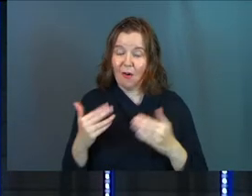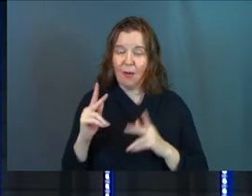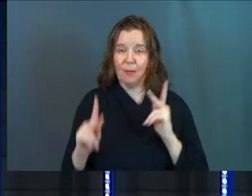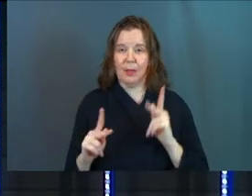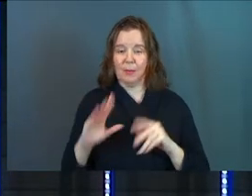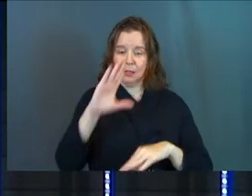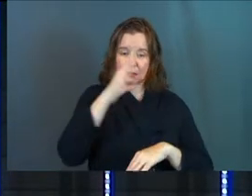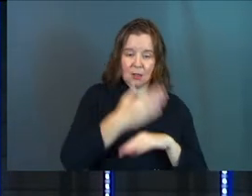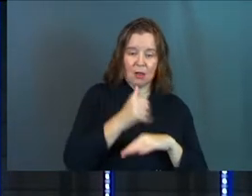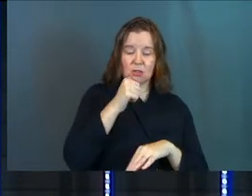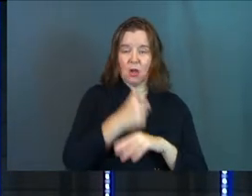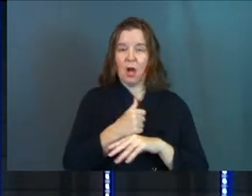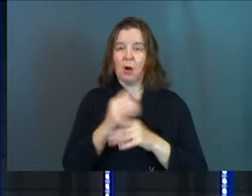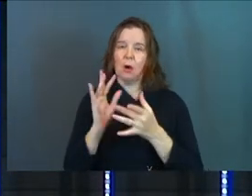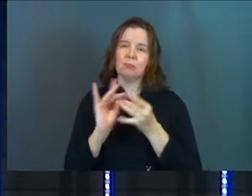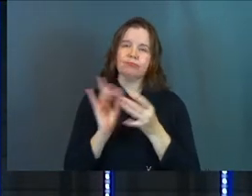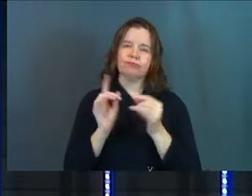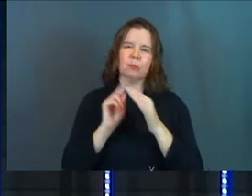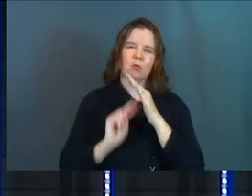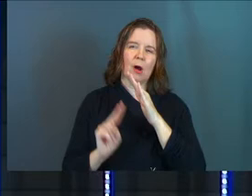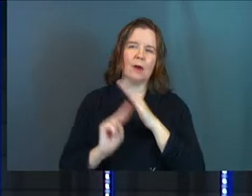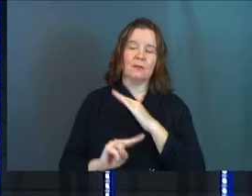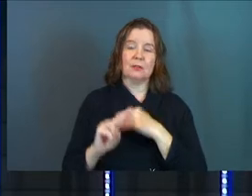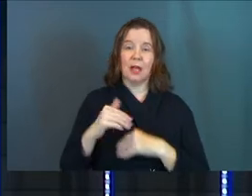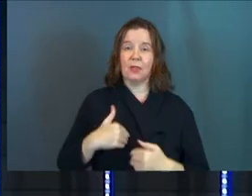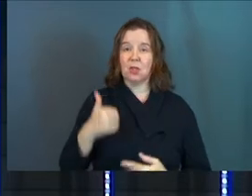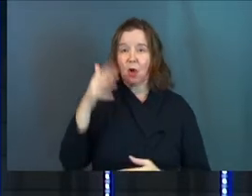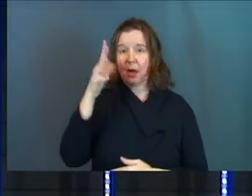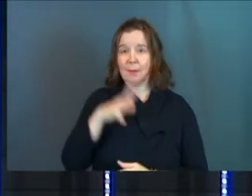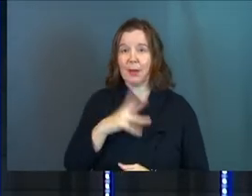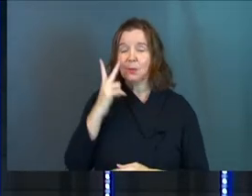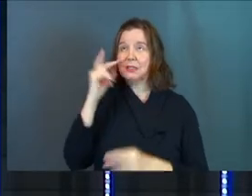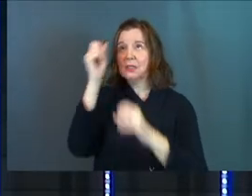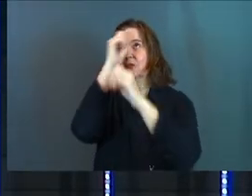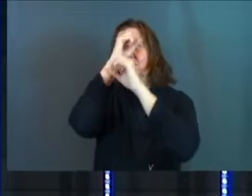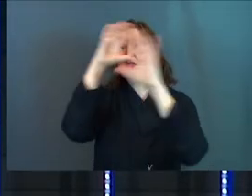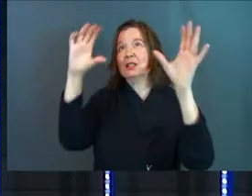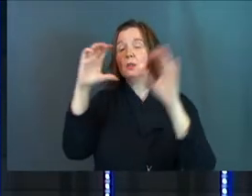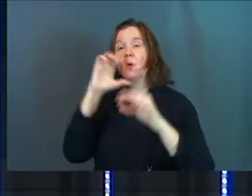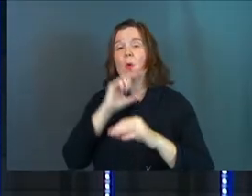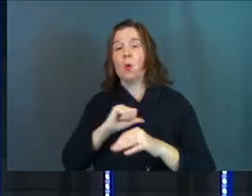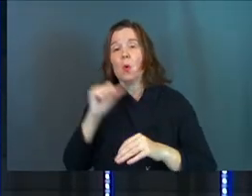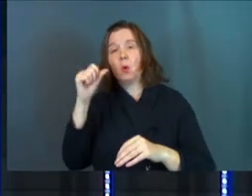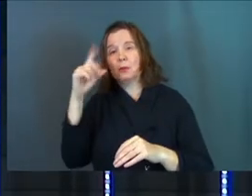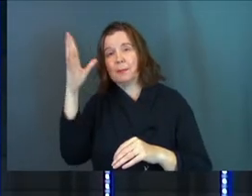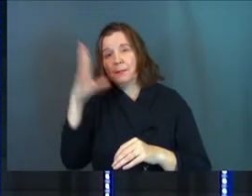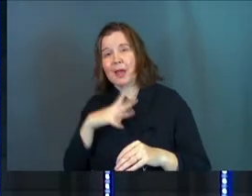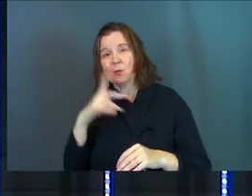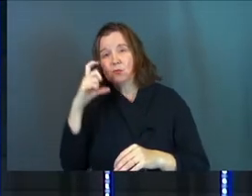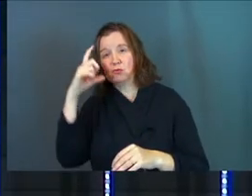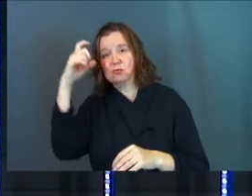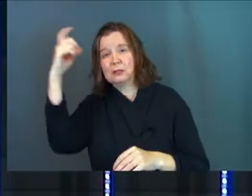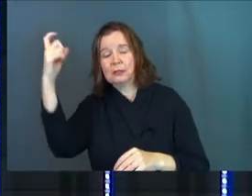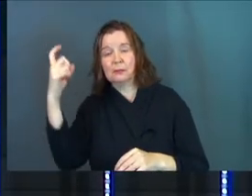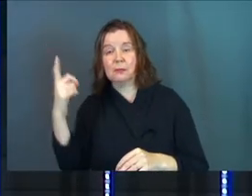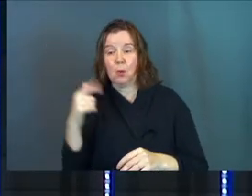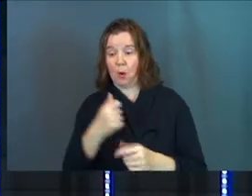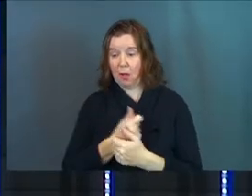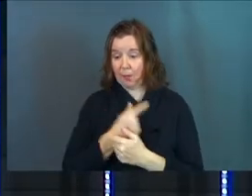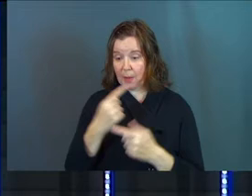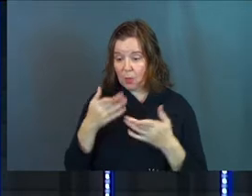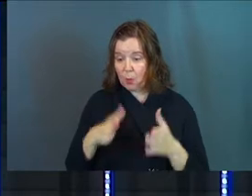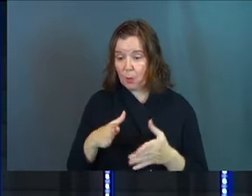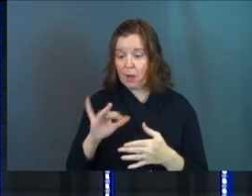And your sons and daughters will prophesy, and your young men will see visions, and your old men will dream dreams. And what I love about the way that